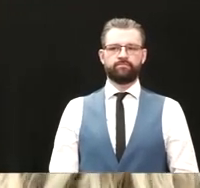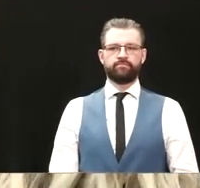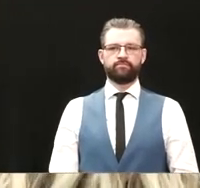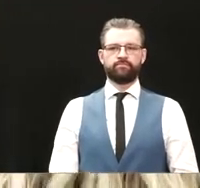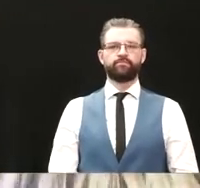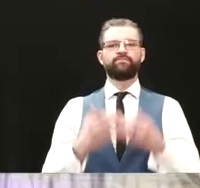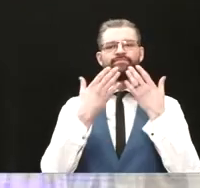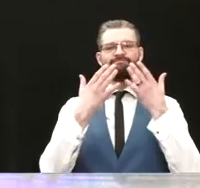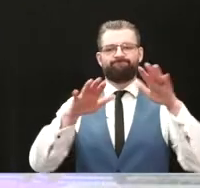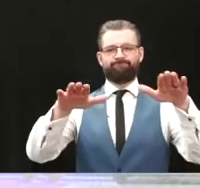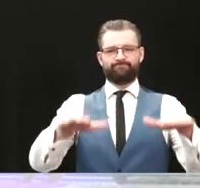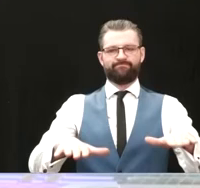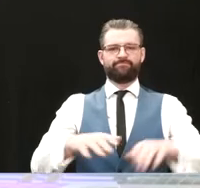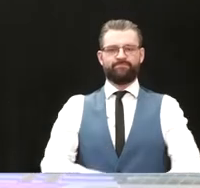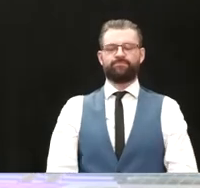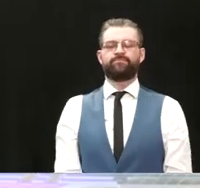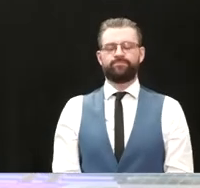Please do be seated.